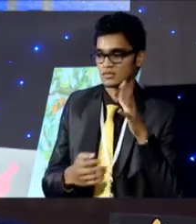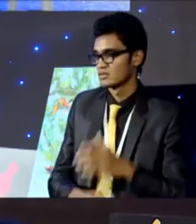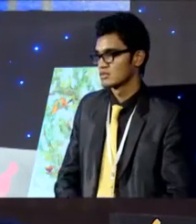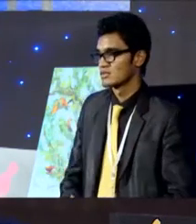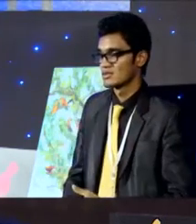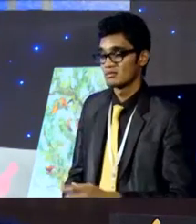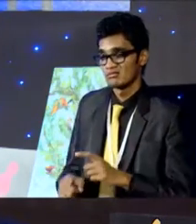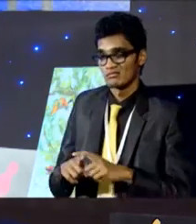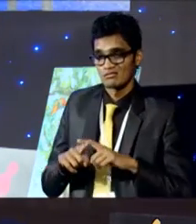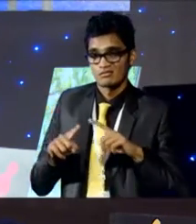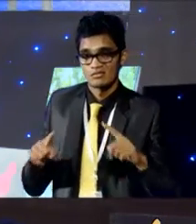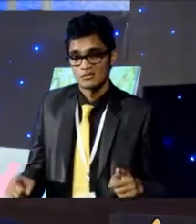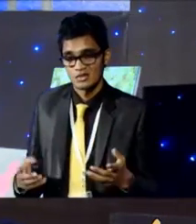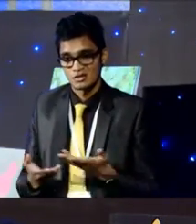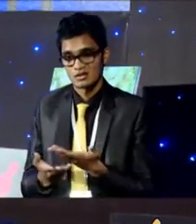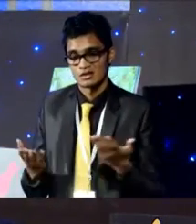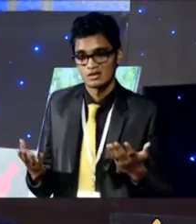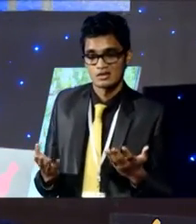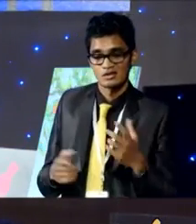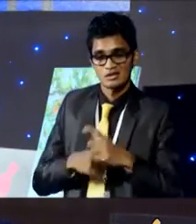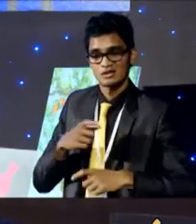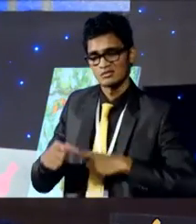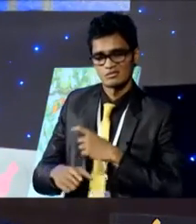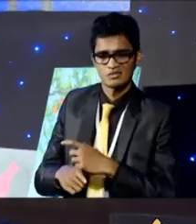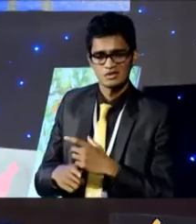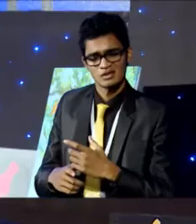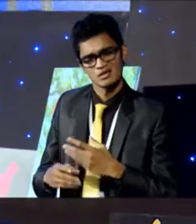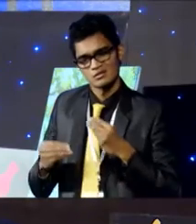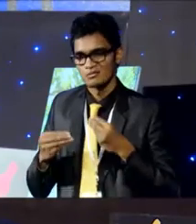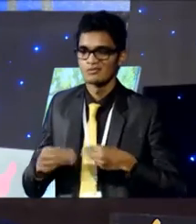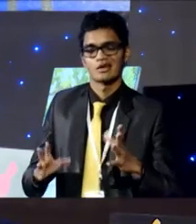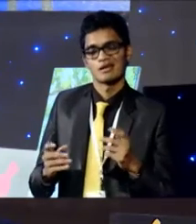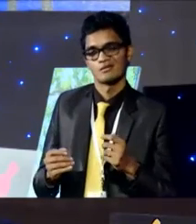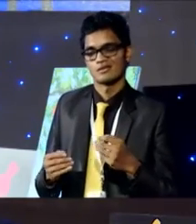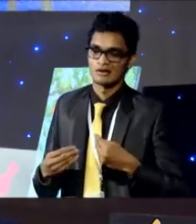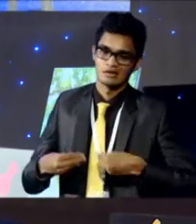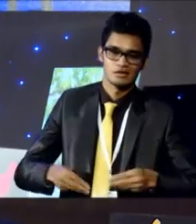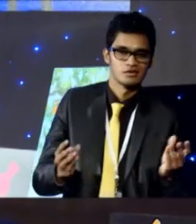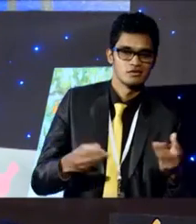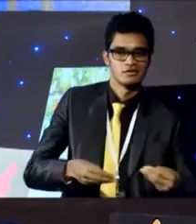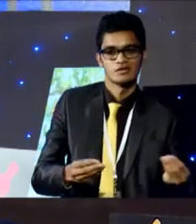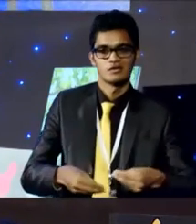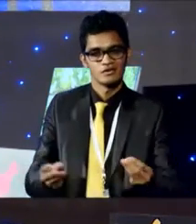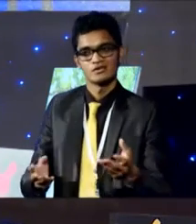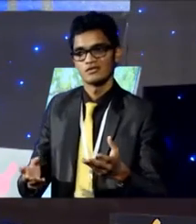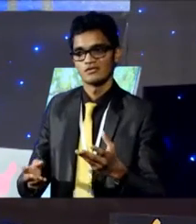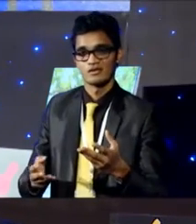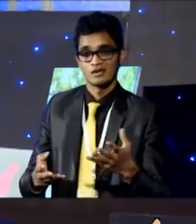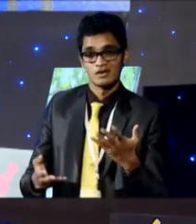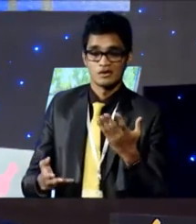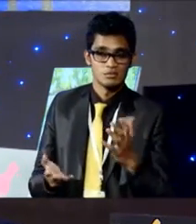Unfortunately, the matter of fact is most companies prefer to pay these charges rather than actually complying with this mandatory